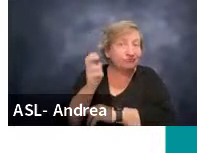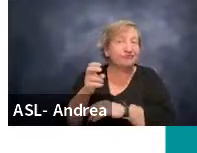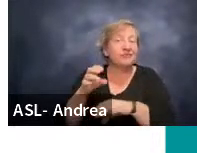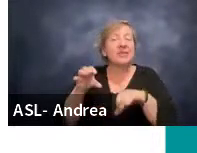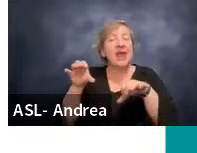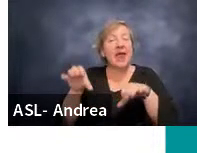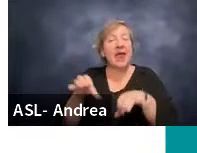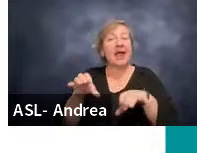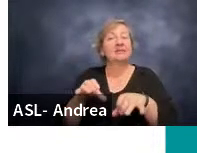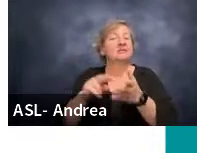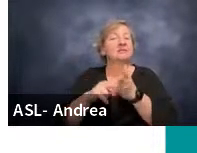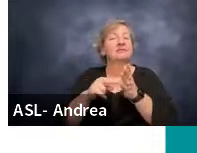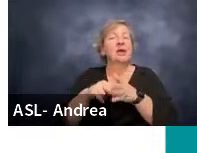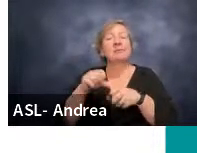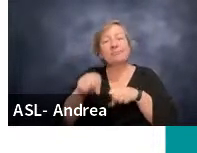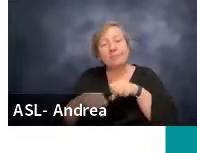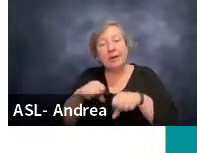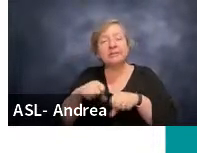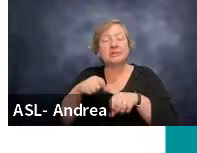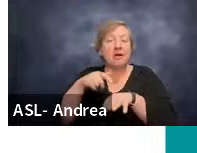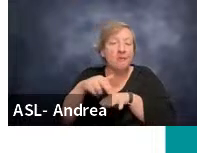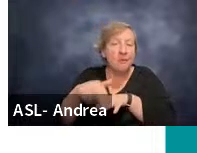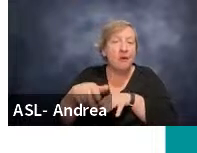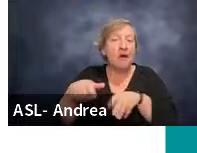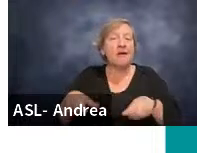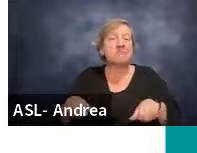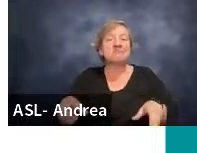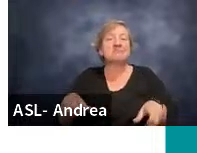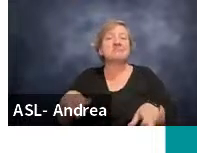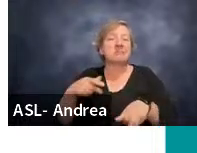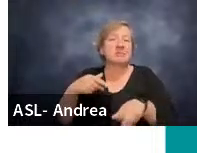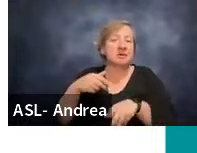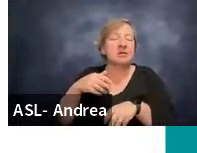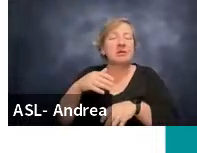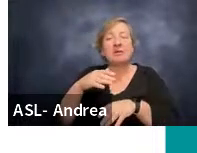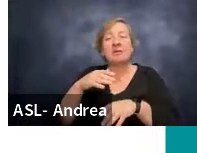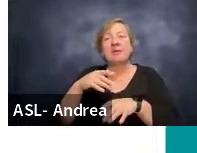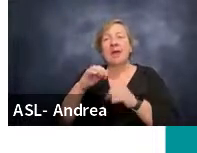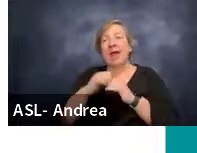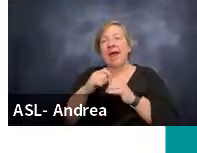our pedestrian and bicycle movements and safety.